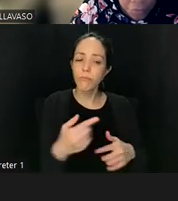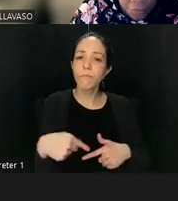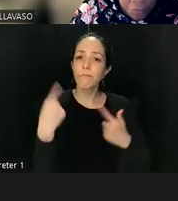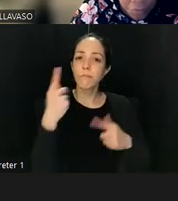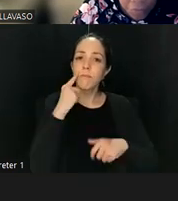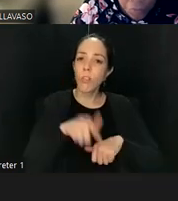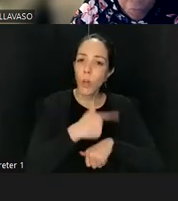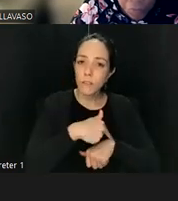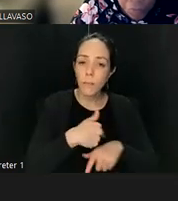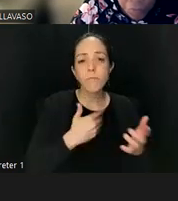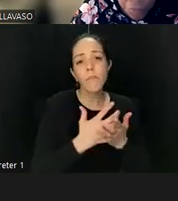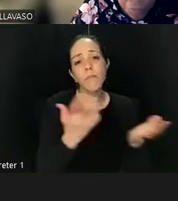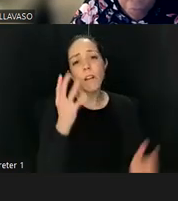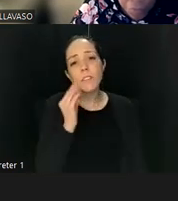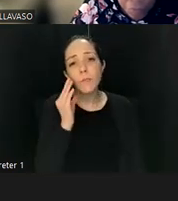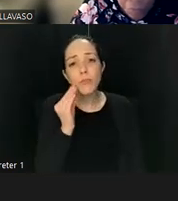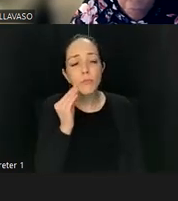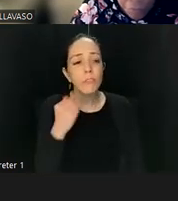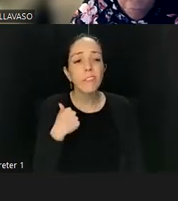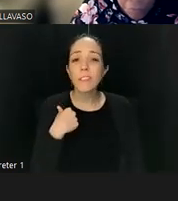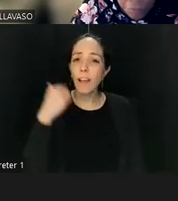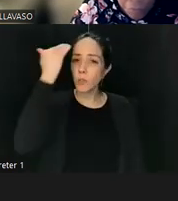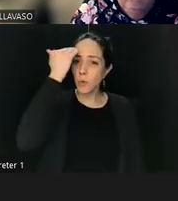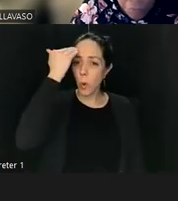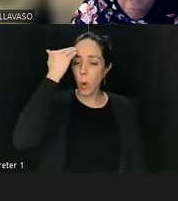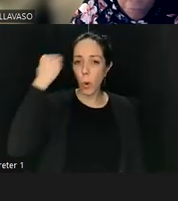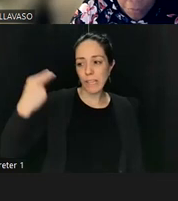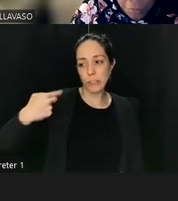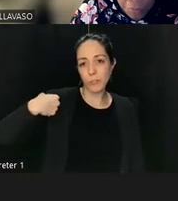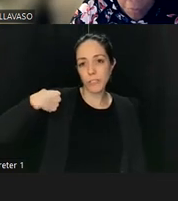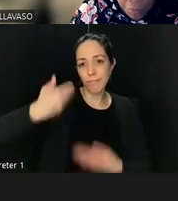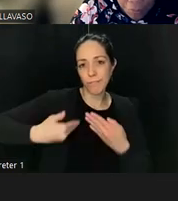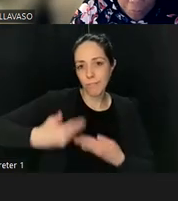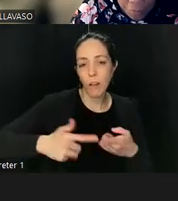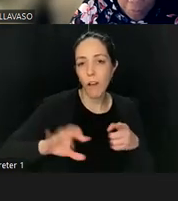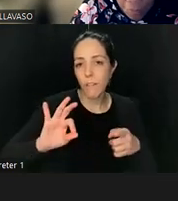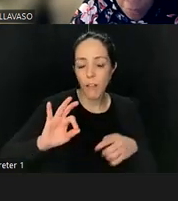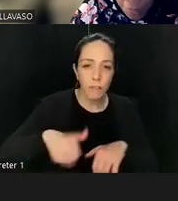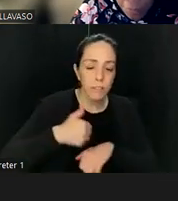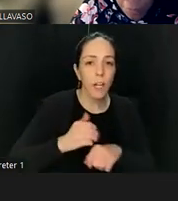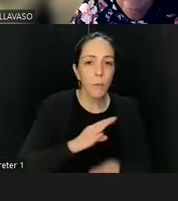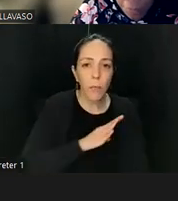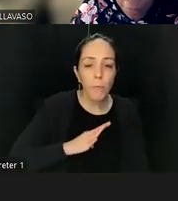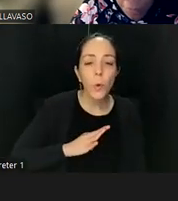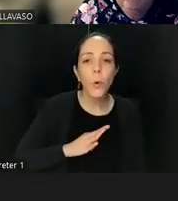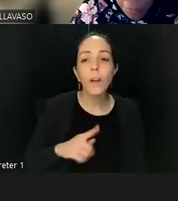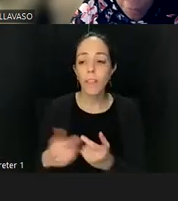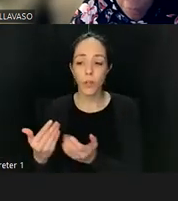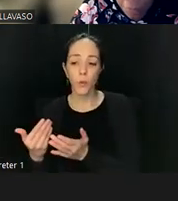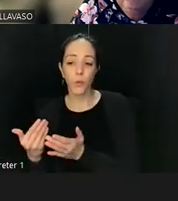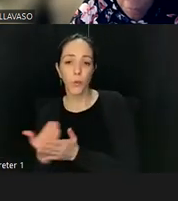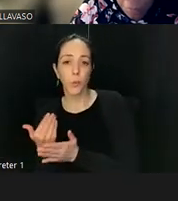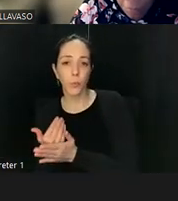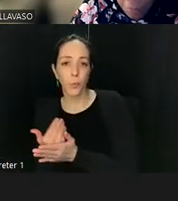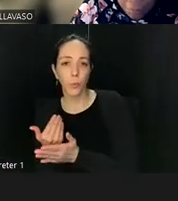of experience, have institutional memory. And so a small segment of the full board, if they fall into that category,